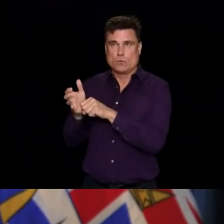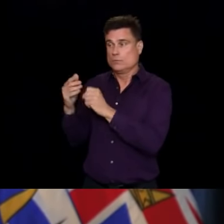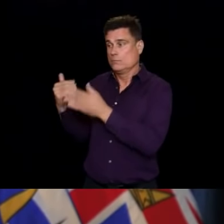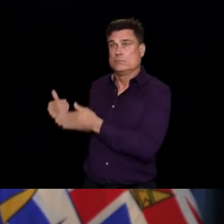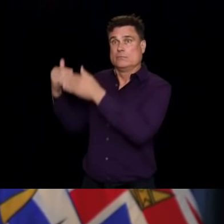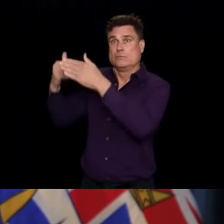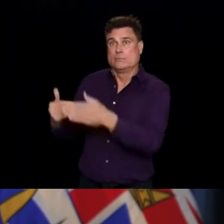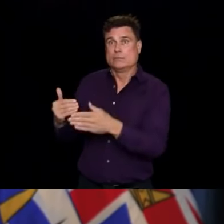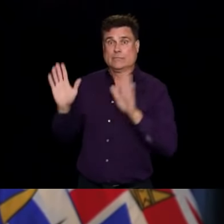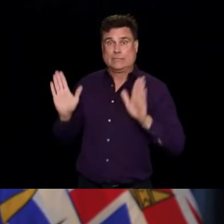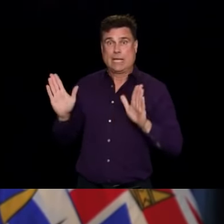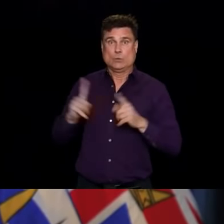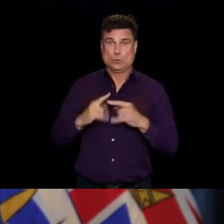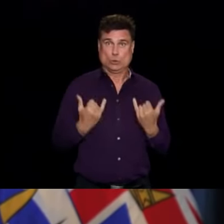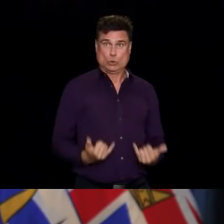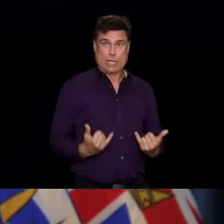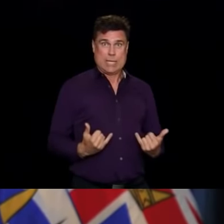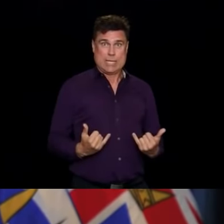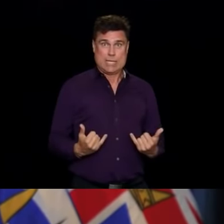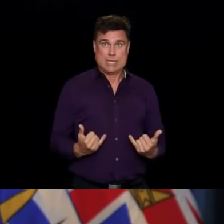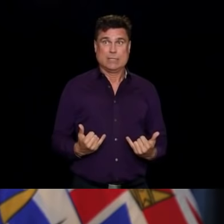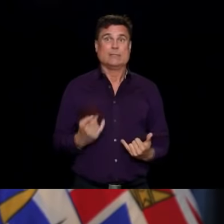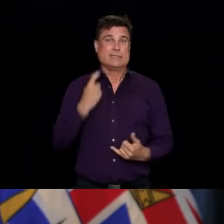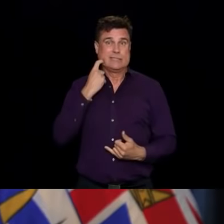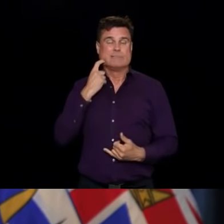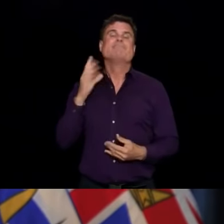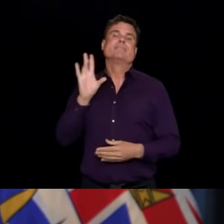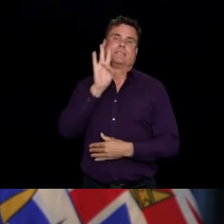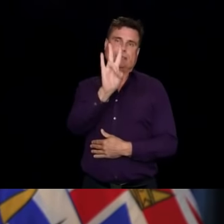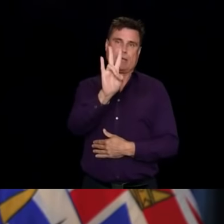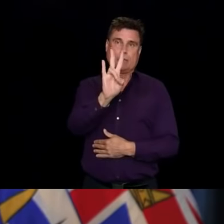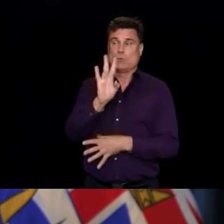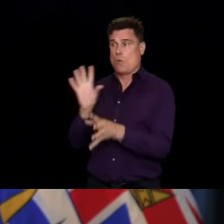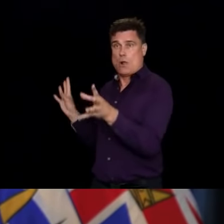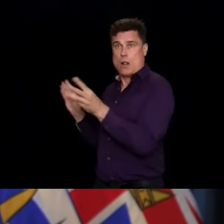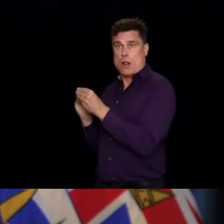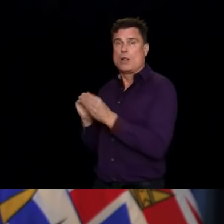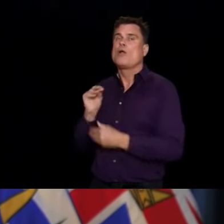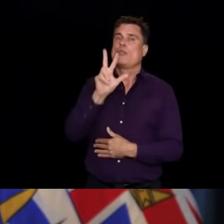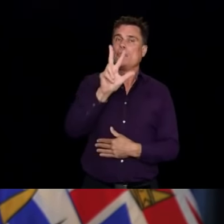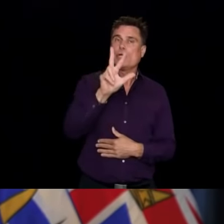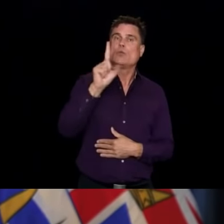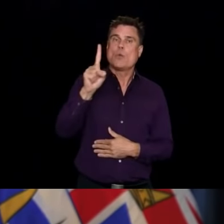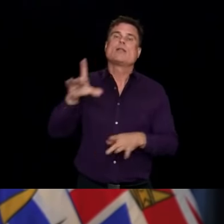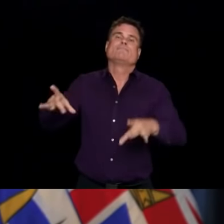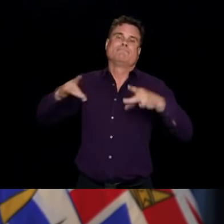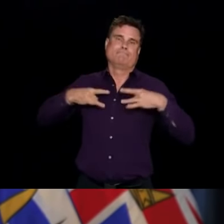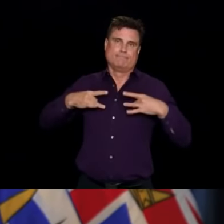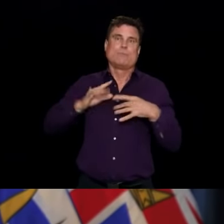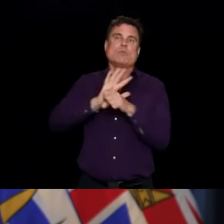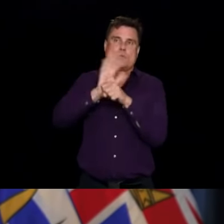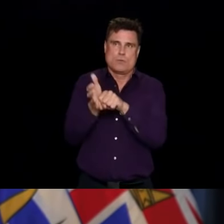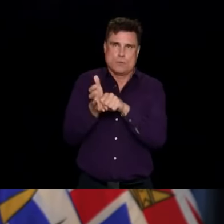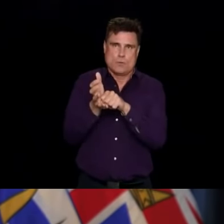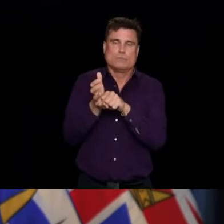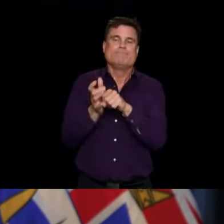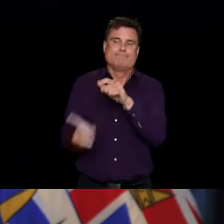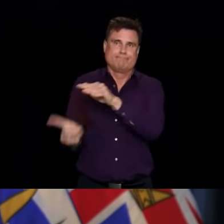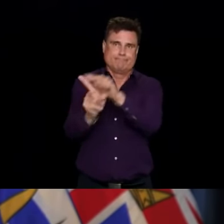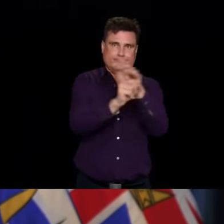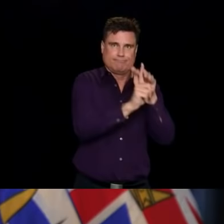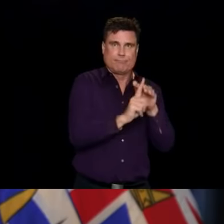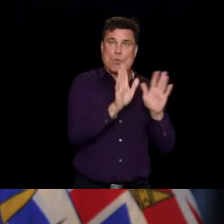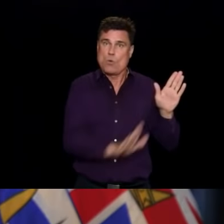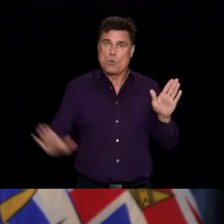tested positive. And Sunday to today, an additional 7 people. That's a total of 31 people who